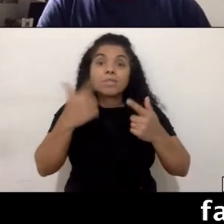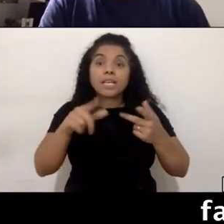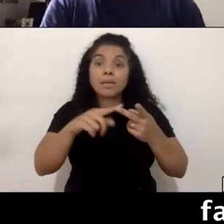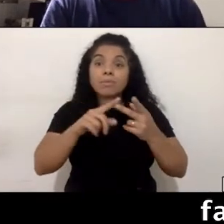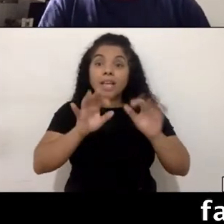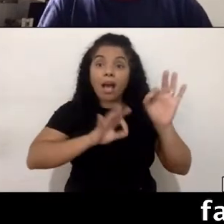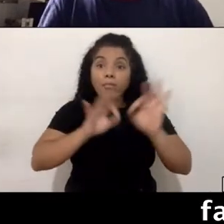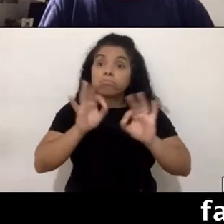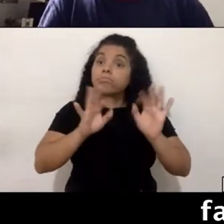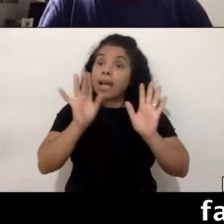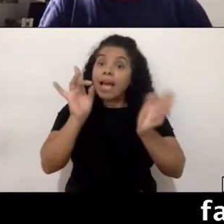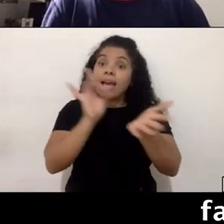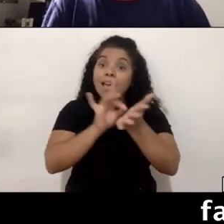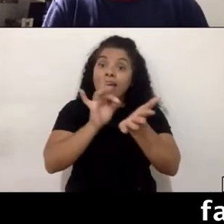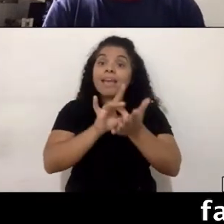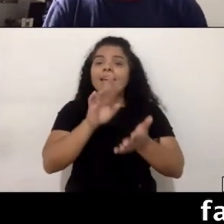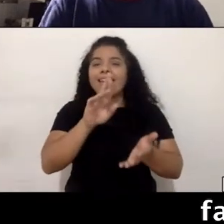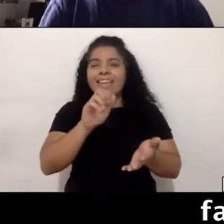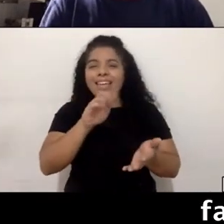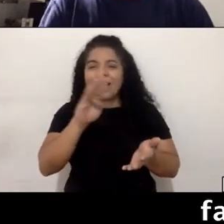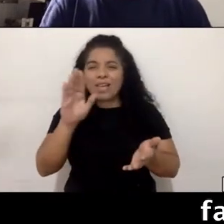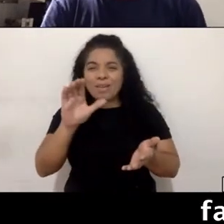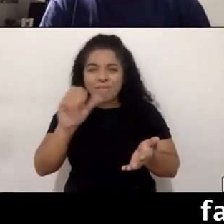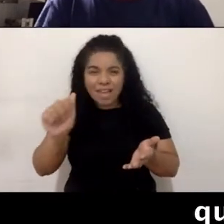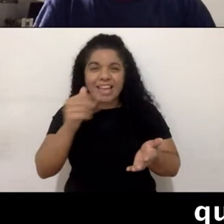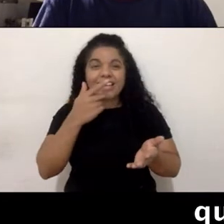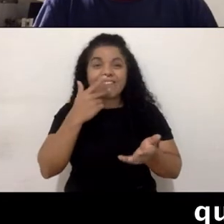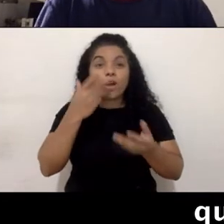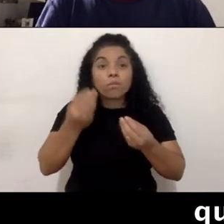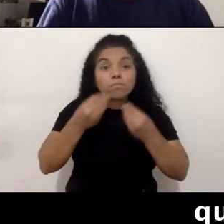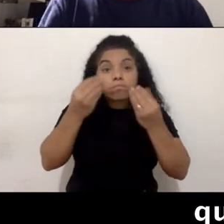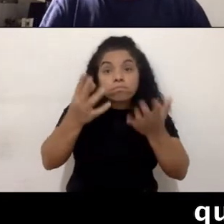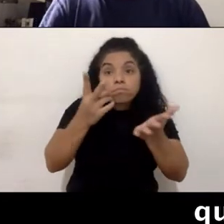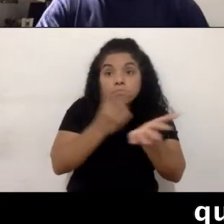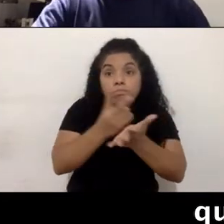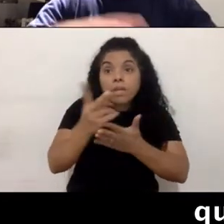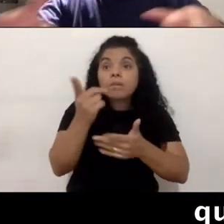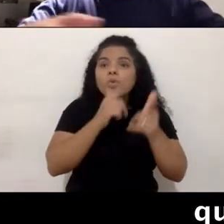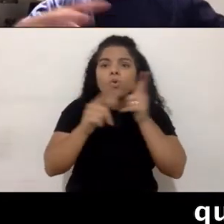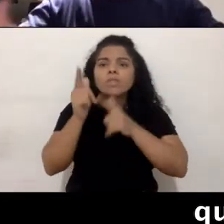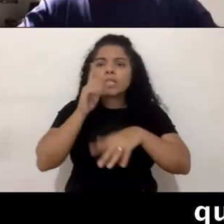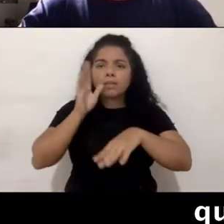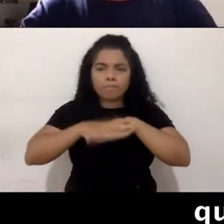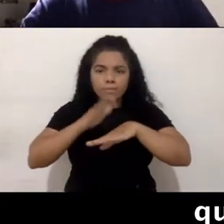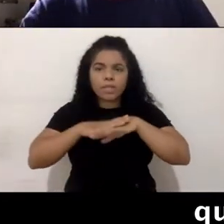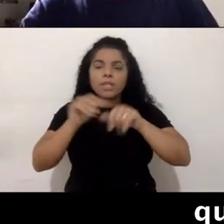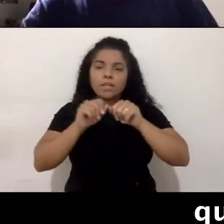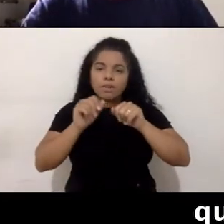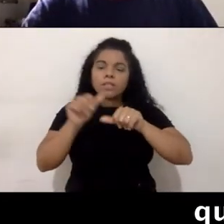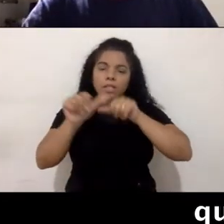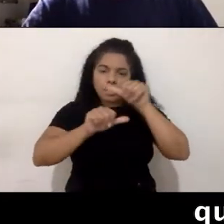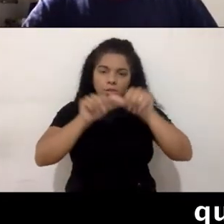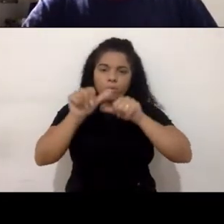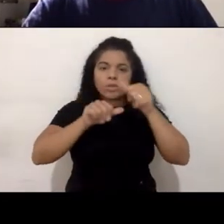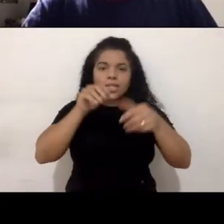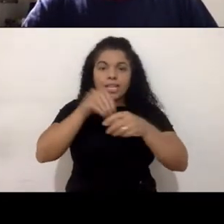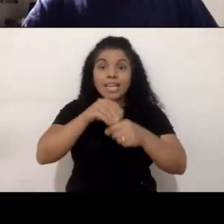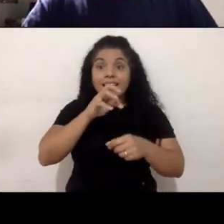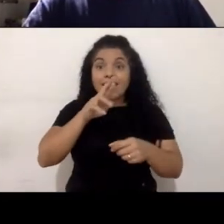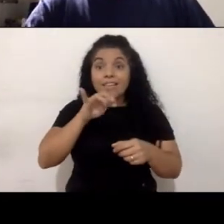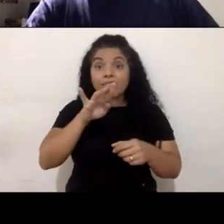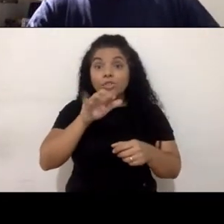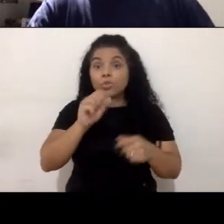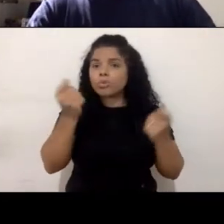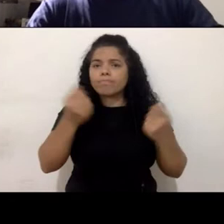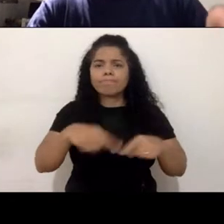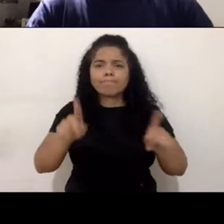and these kinds of things. We need to be able to do this to our infrastructure changes so that we don't have to coordinate across so many teams in order to make